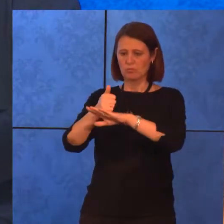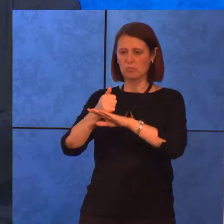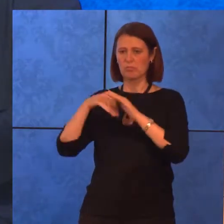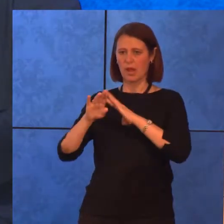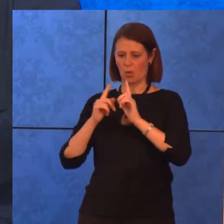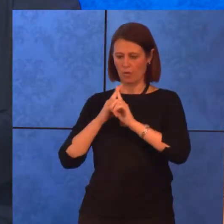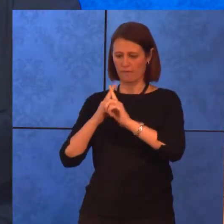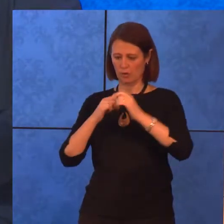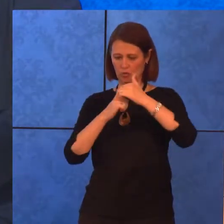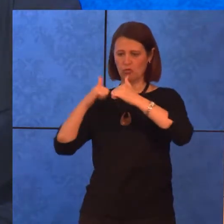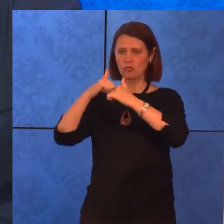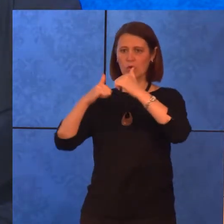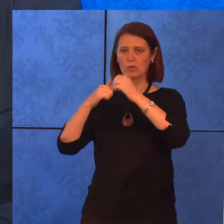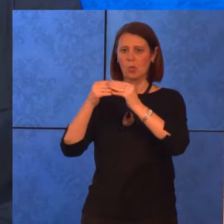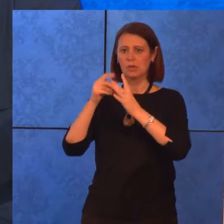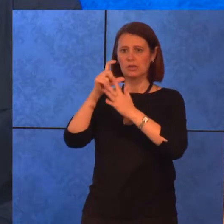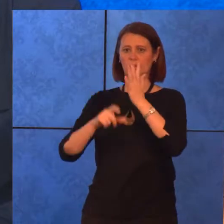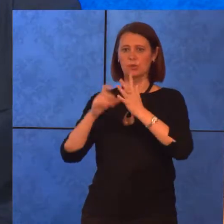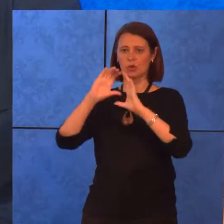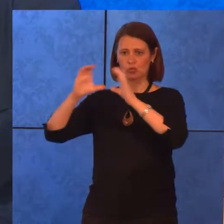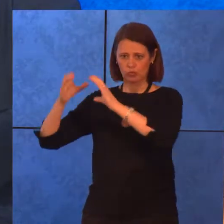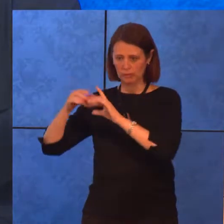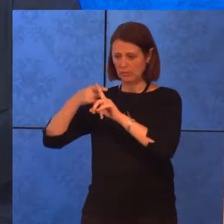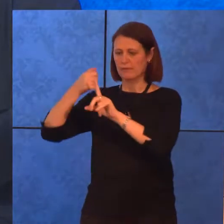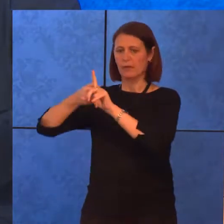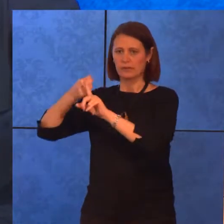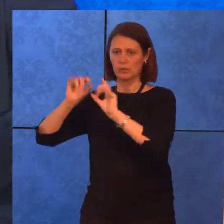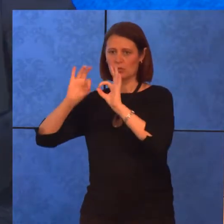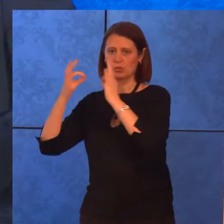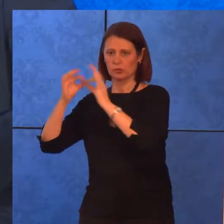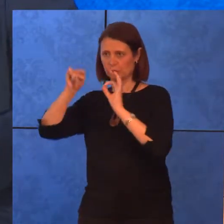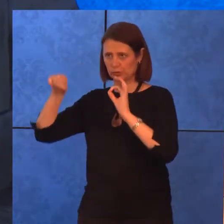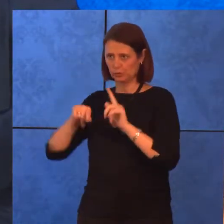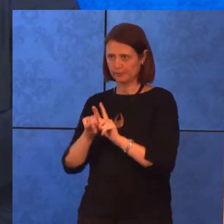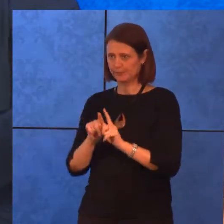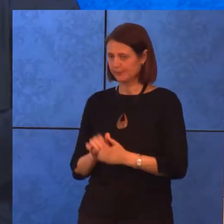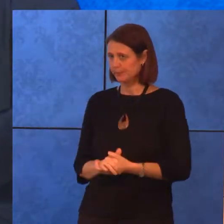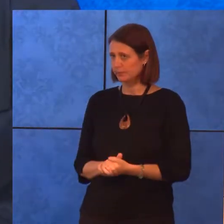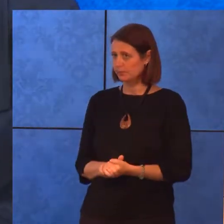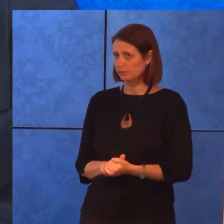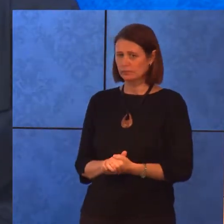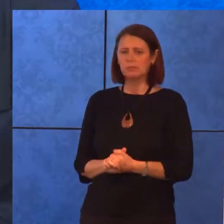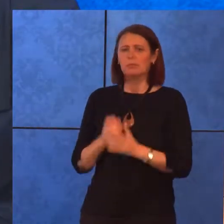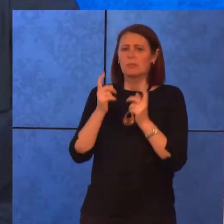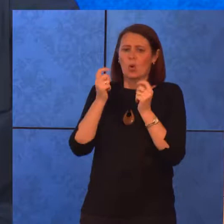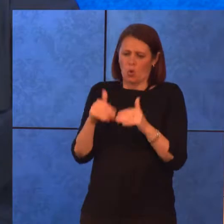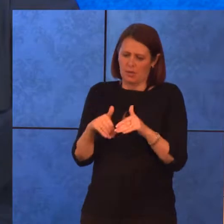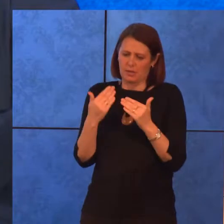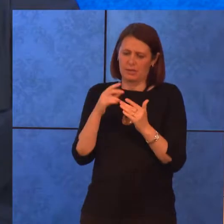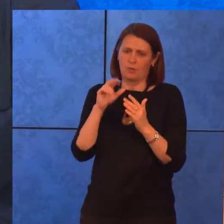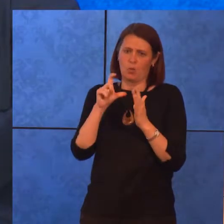advisory structures with disability groups and advocacy organisations as well. So I think that, it's early days for the